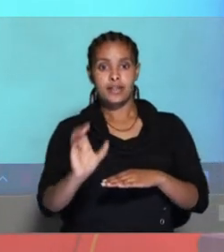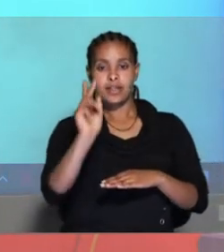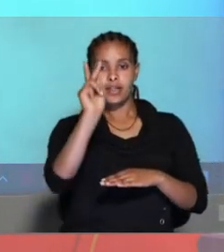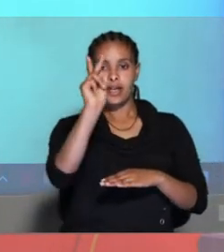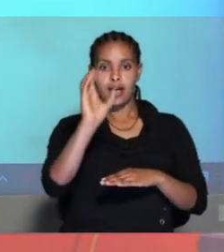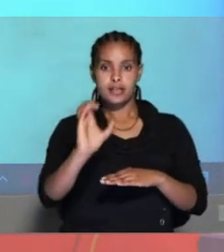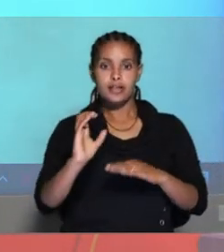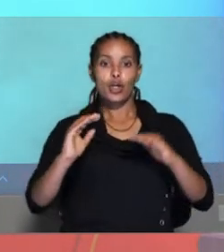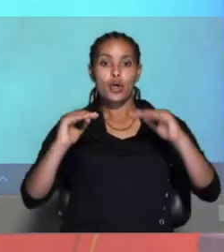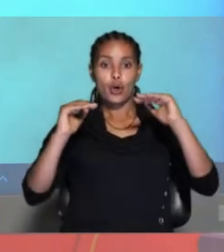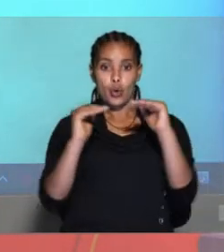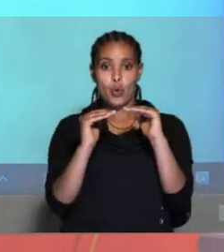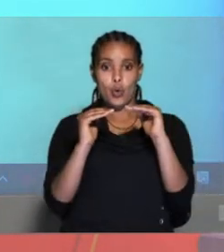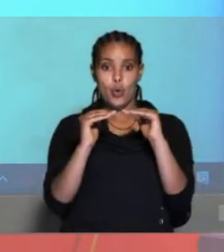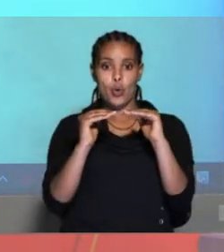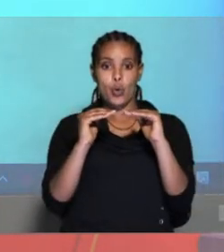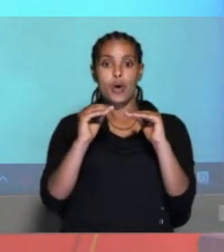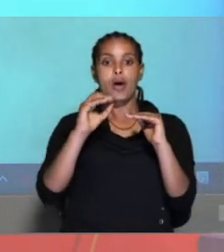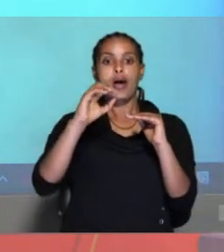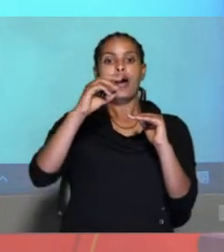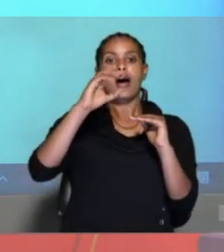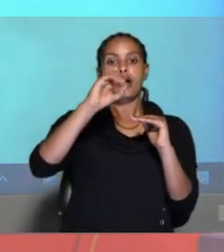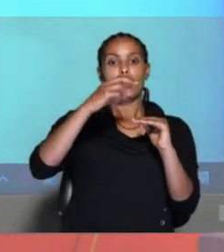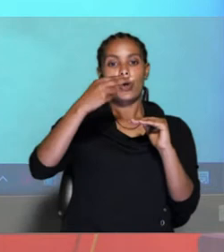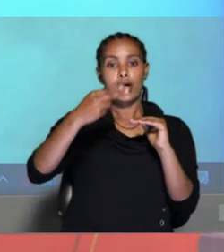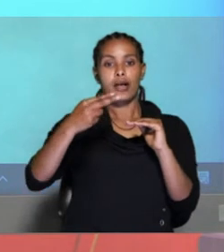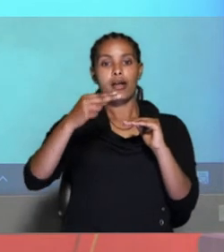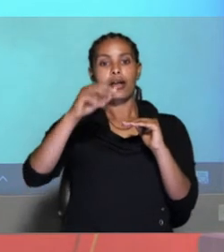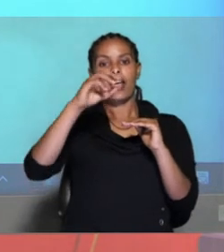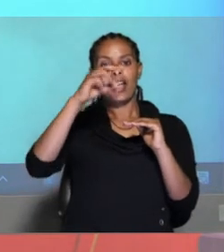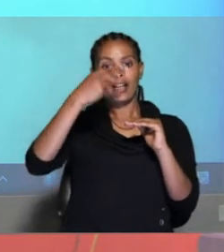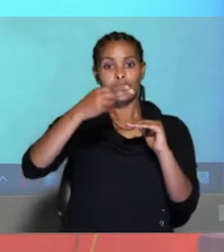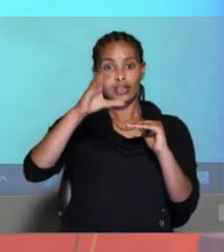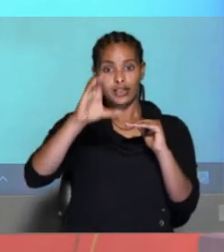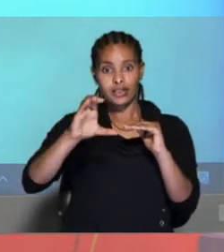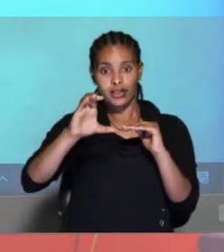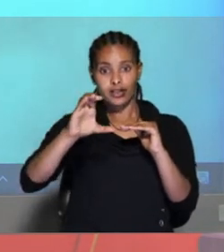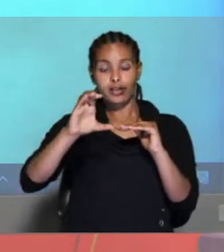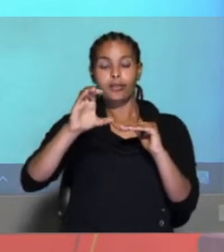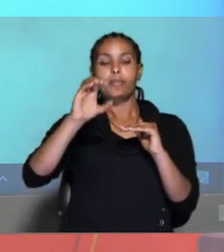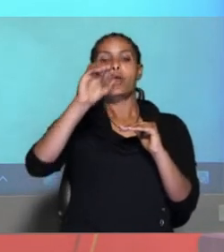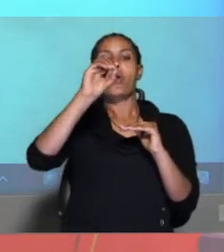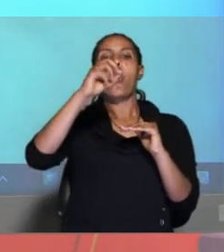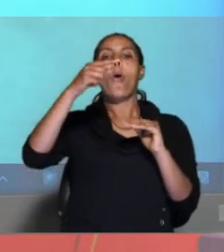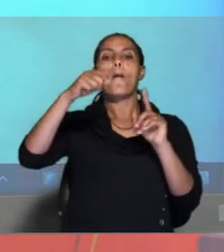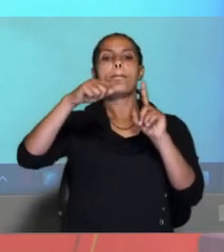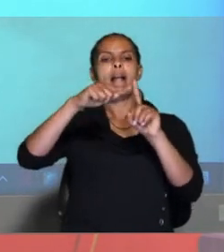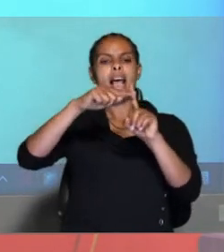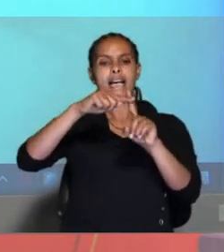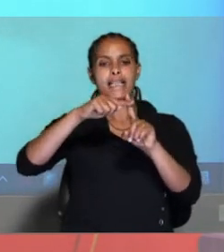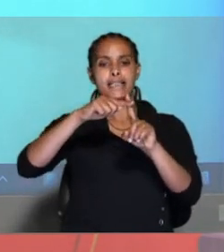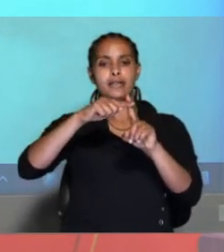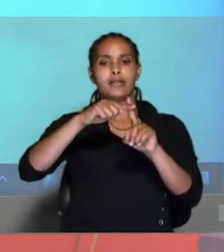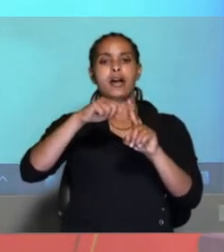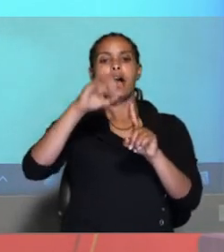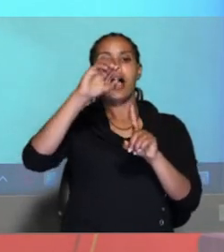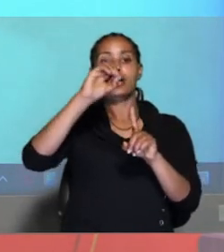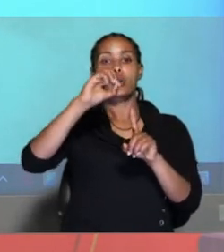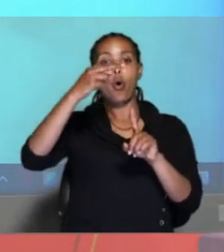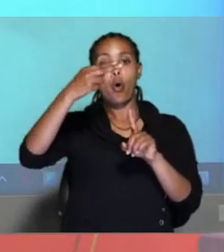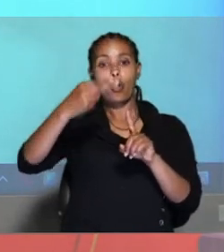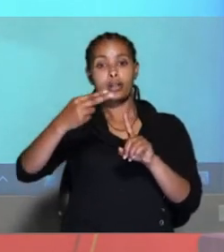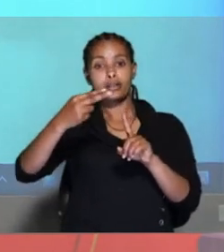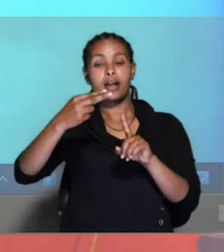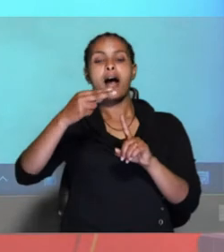Kc equal hydronium ion concentration H3 O plus concentration times hydroxide